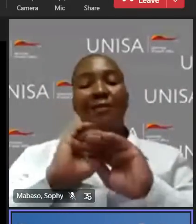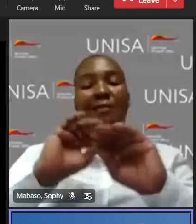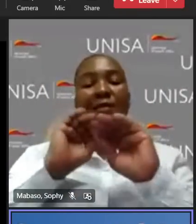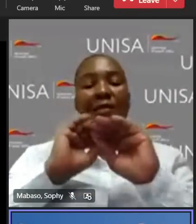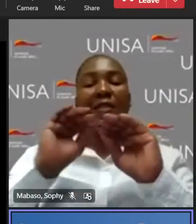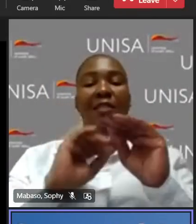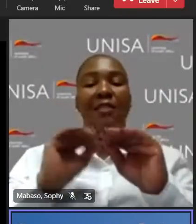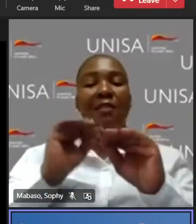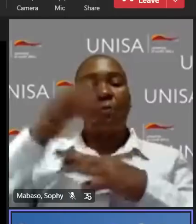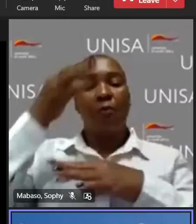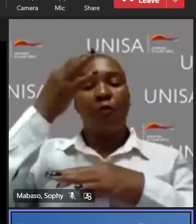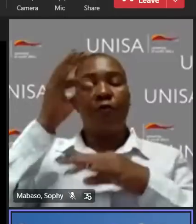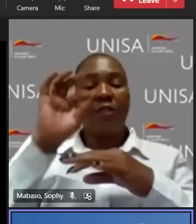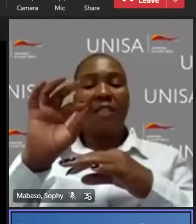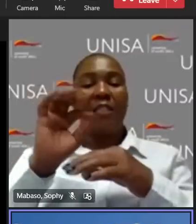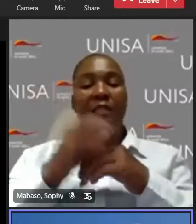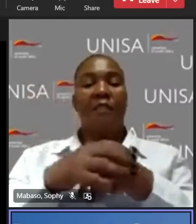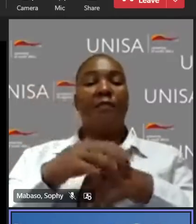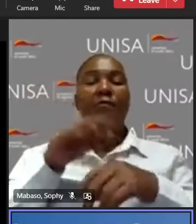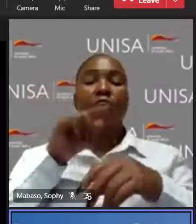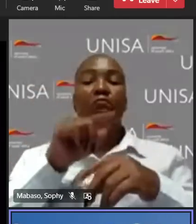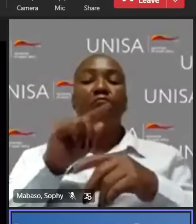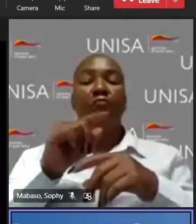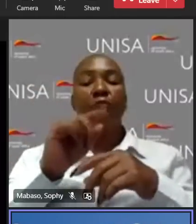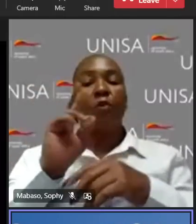profession and so on. So also